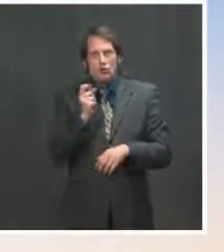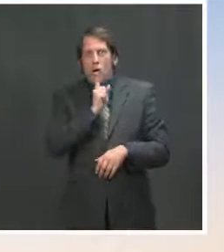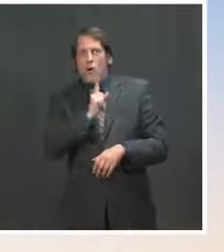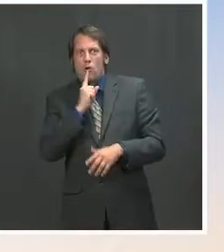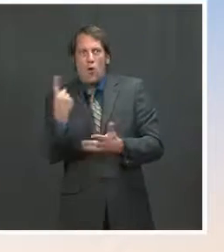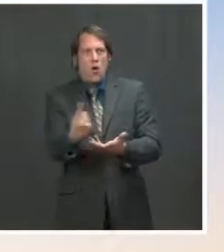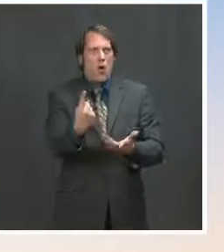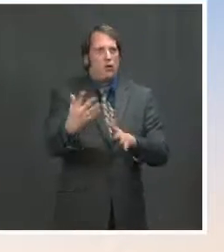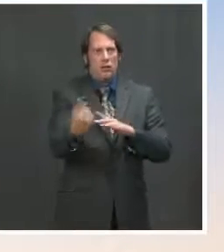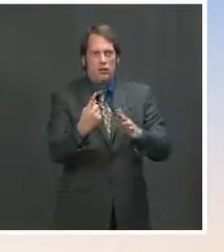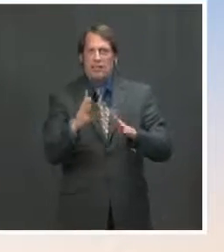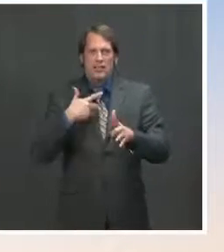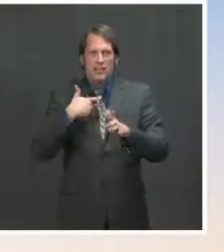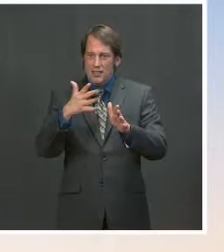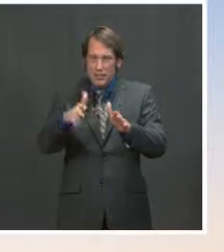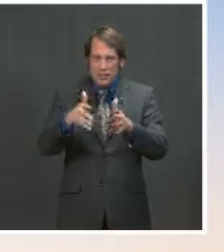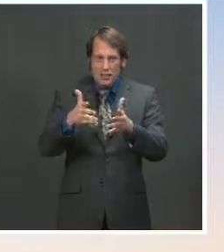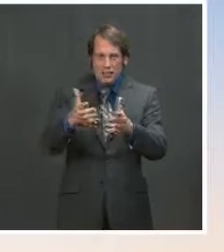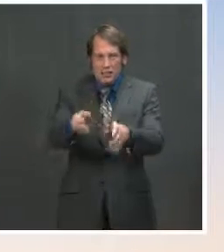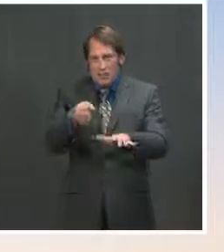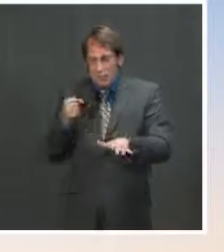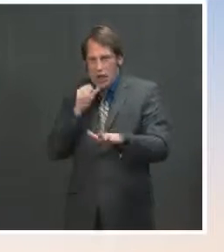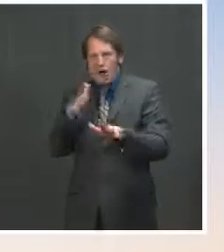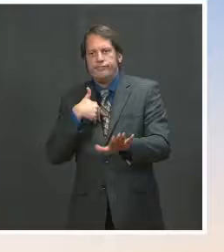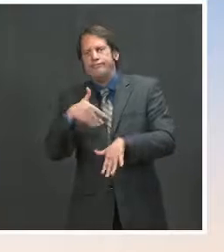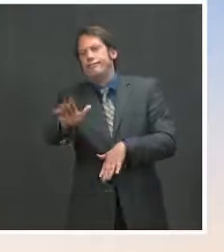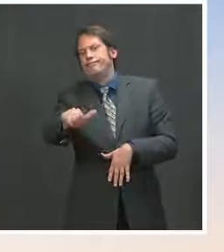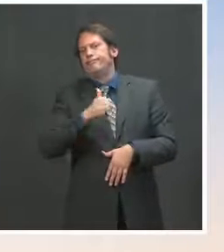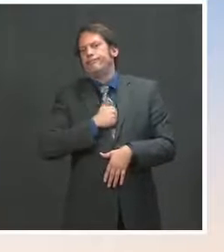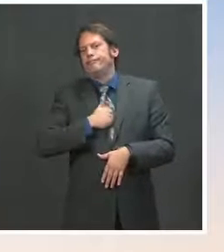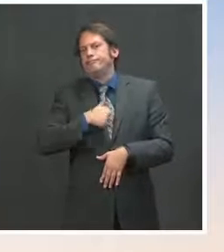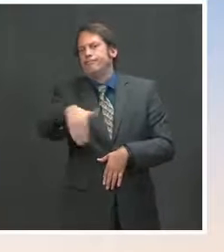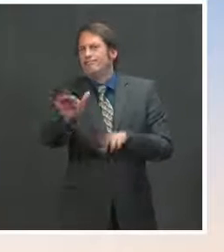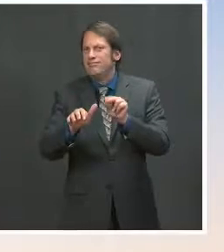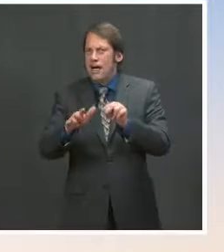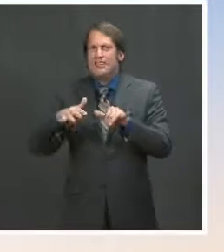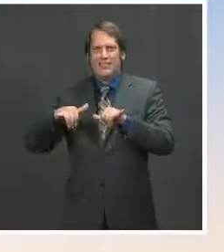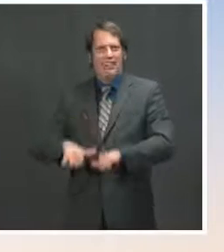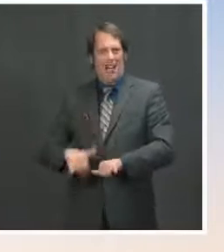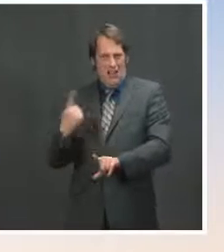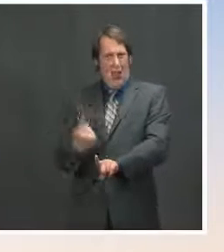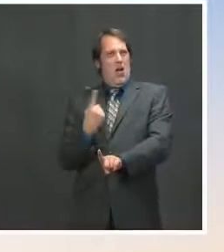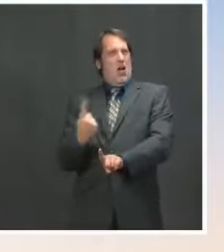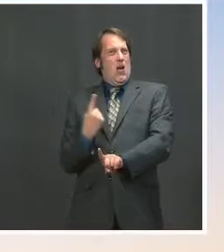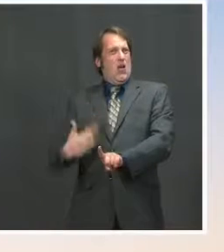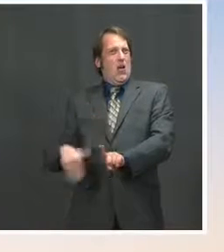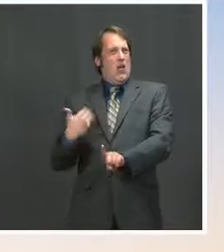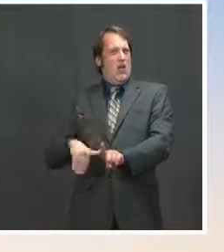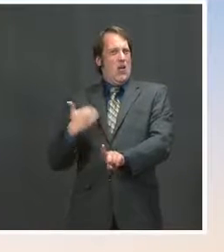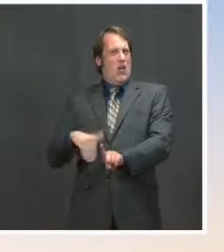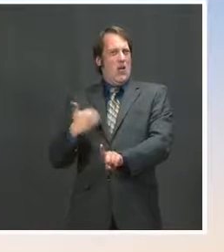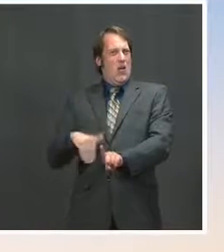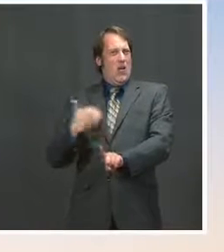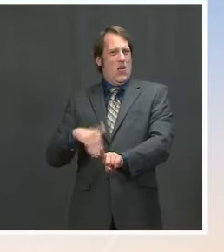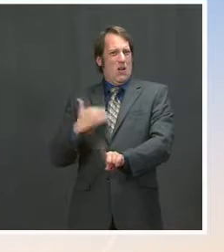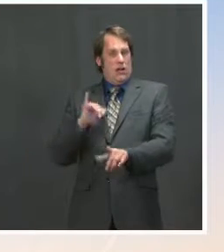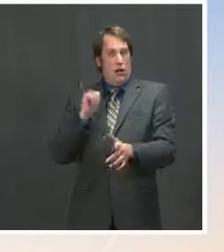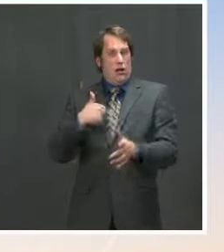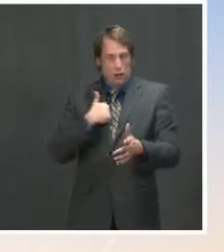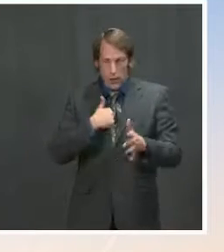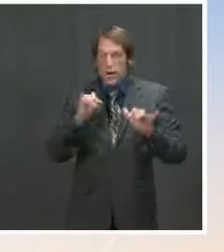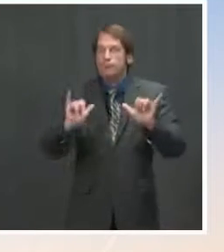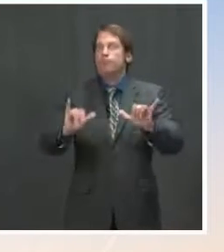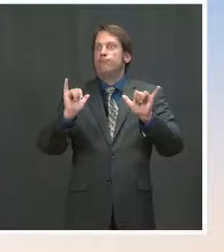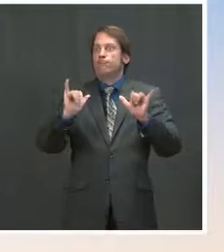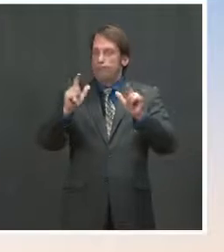treated humanely and safely. That increase and that influx, as you all know, was higher than most people, including us,